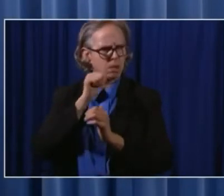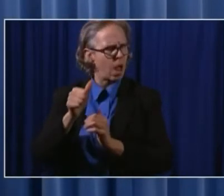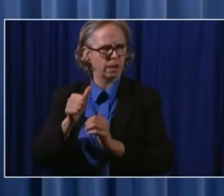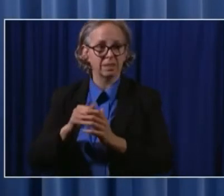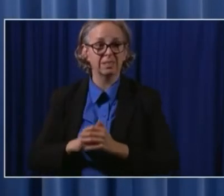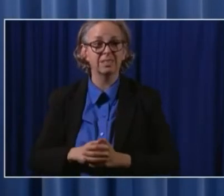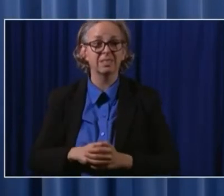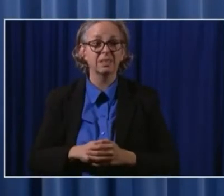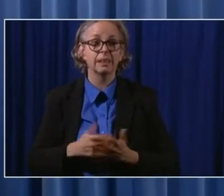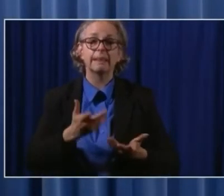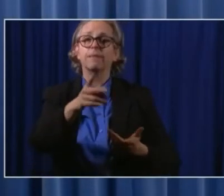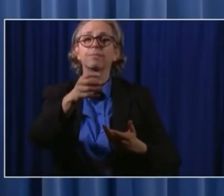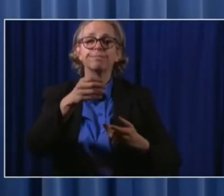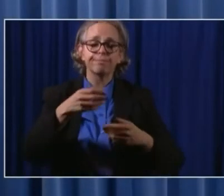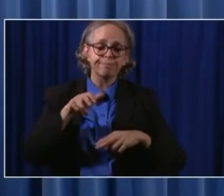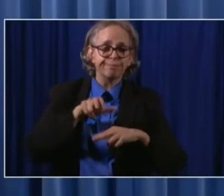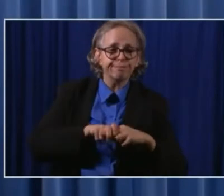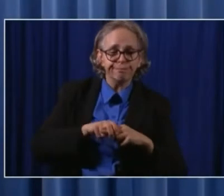drinking.